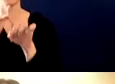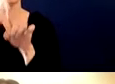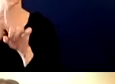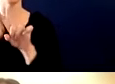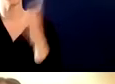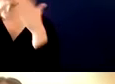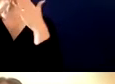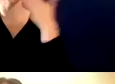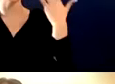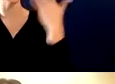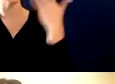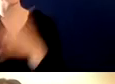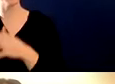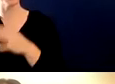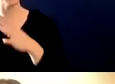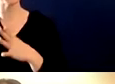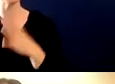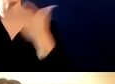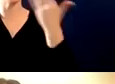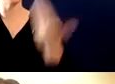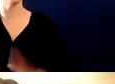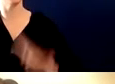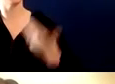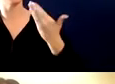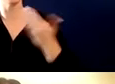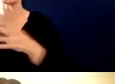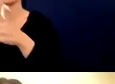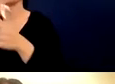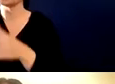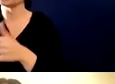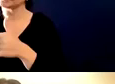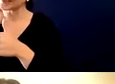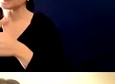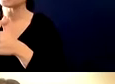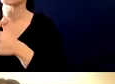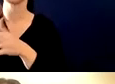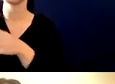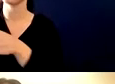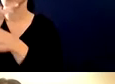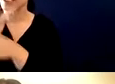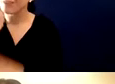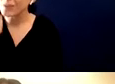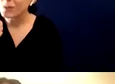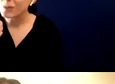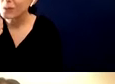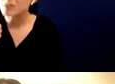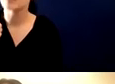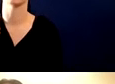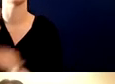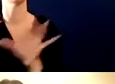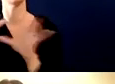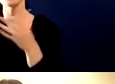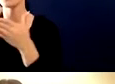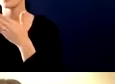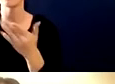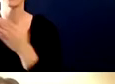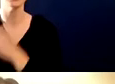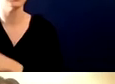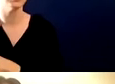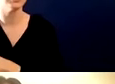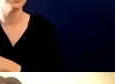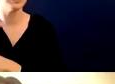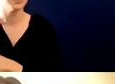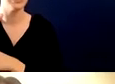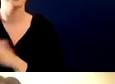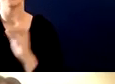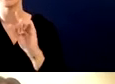neighborhood audiologist to remember to take care of yourself, do whatever you need to do that will bring you